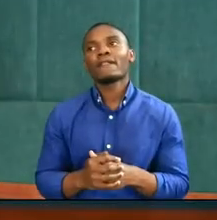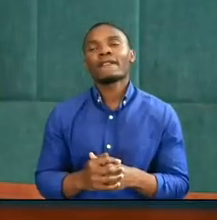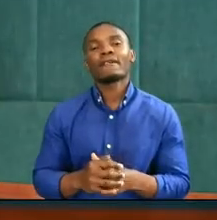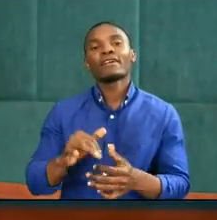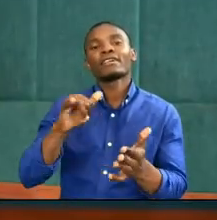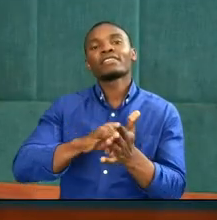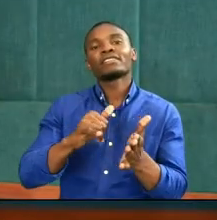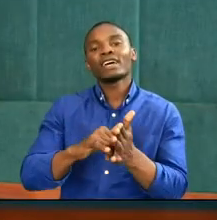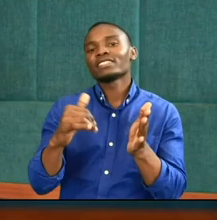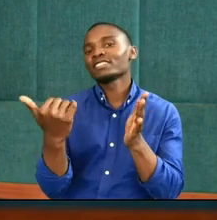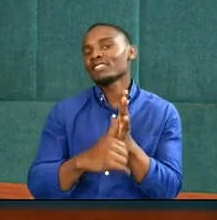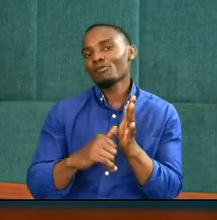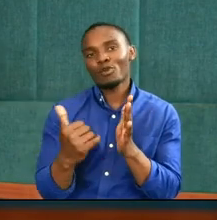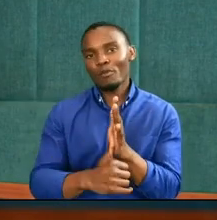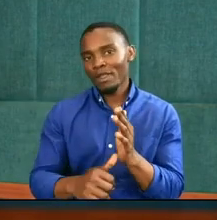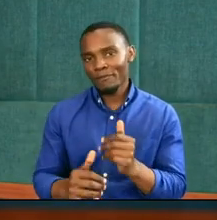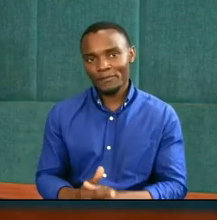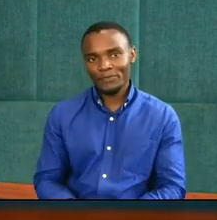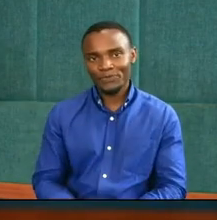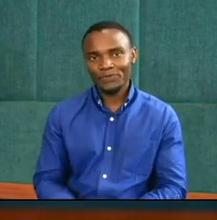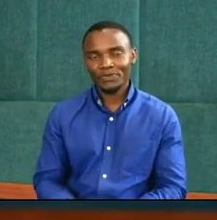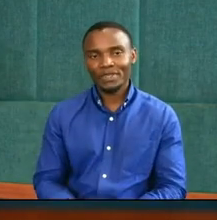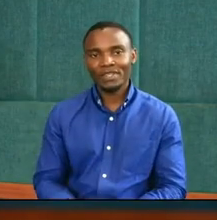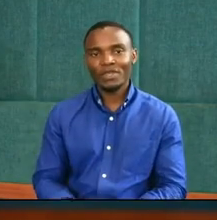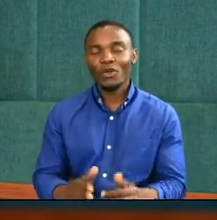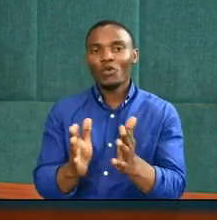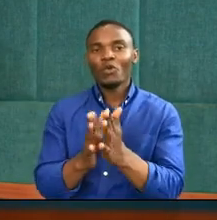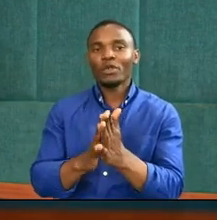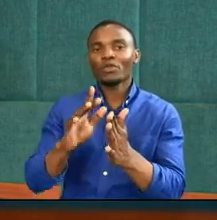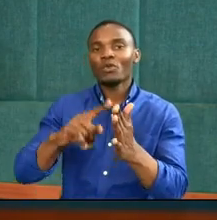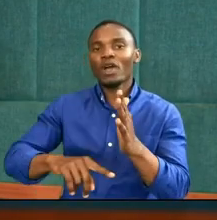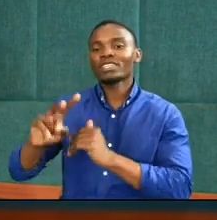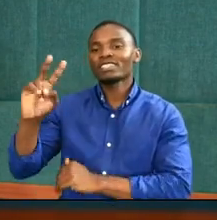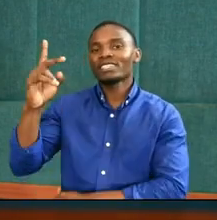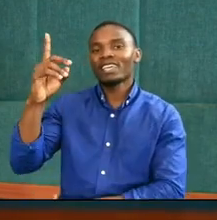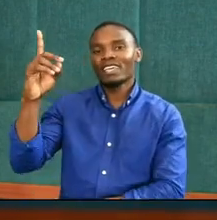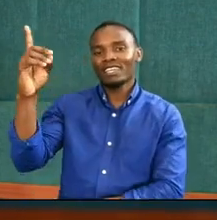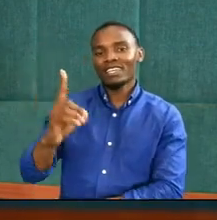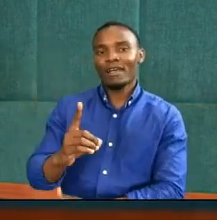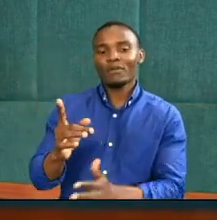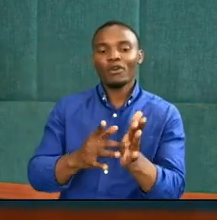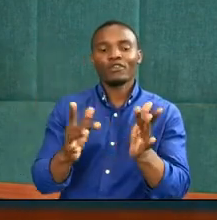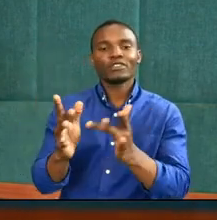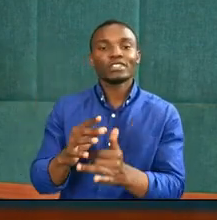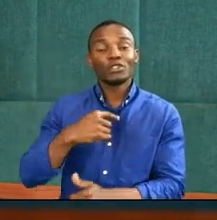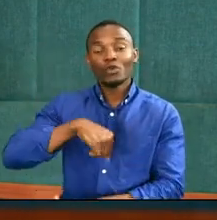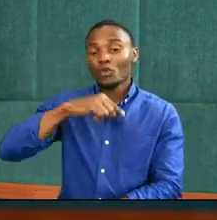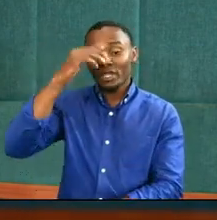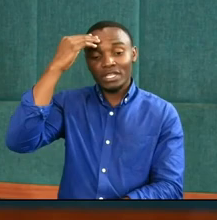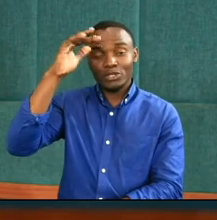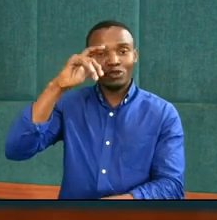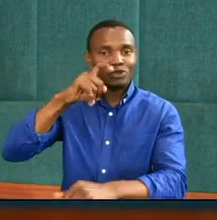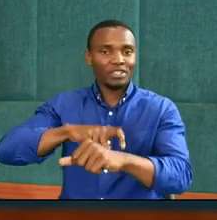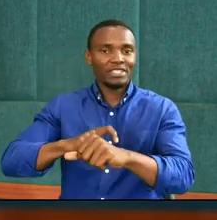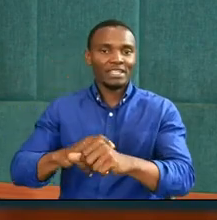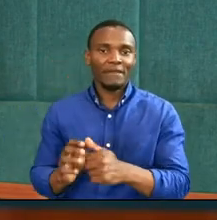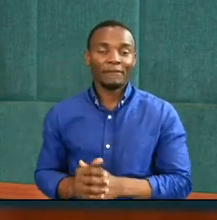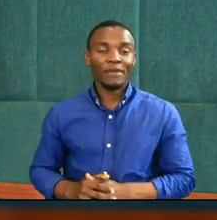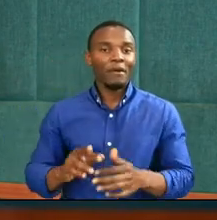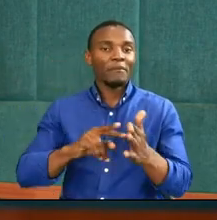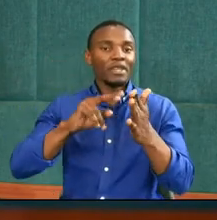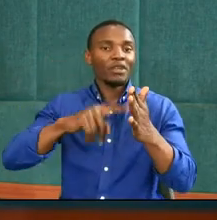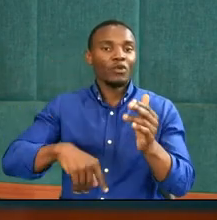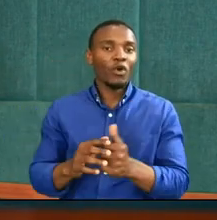to me. That's where the problem is with the second coming of God, is that we don't know what time is coming, and